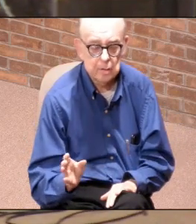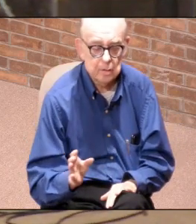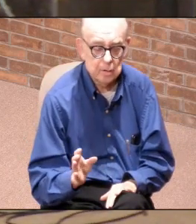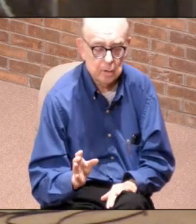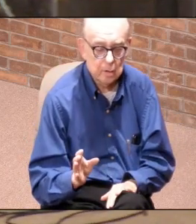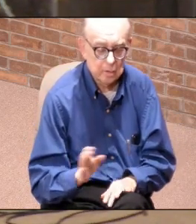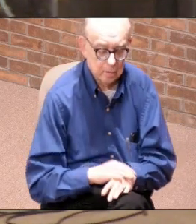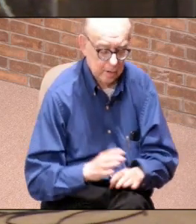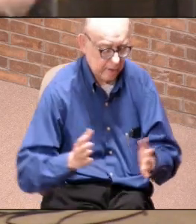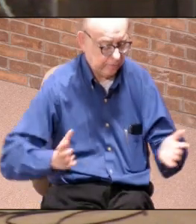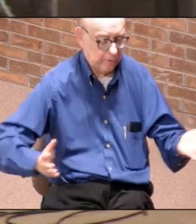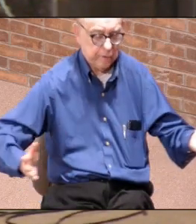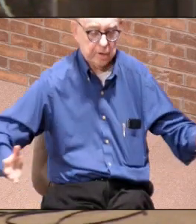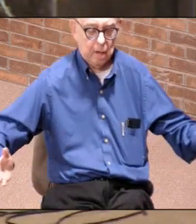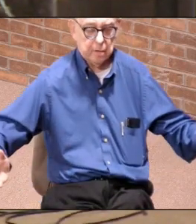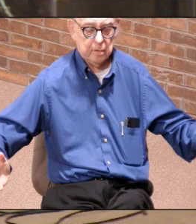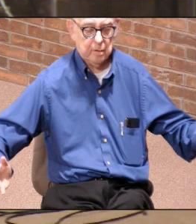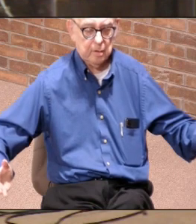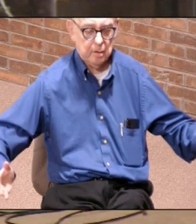Hands stretched out,